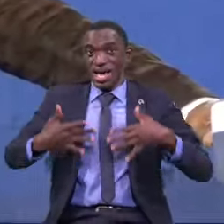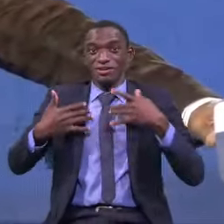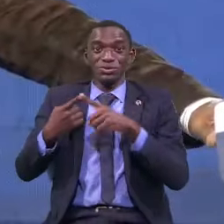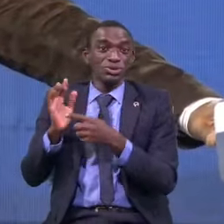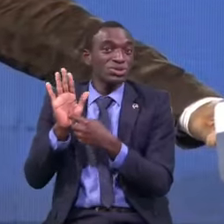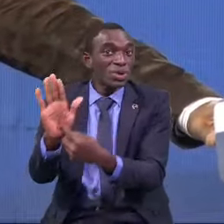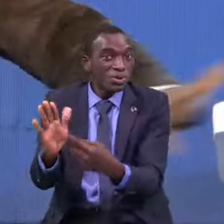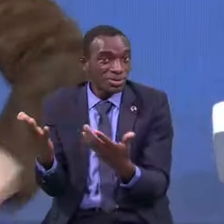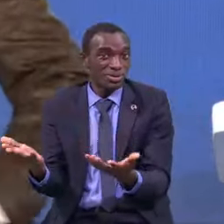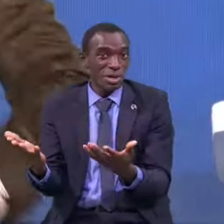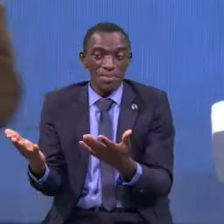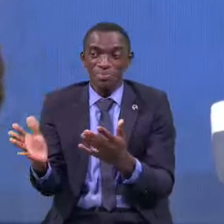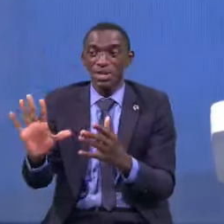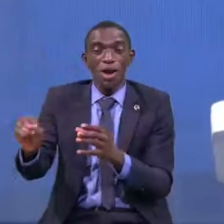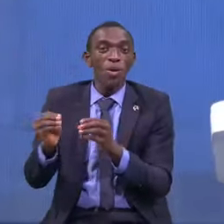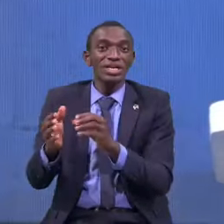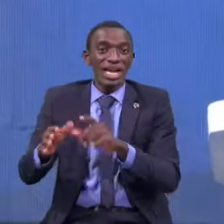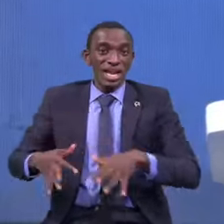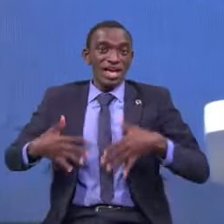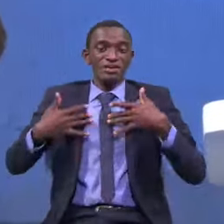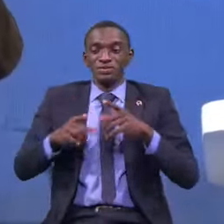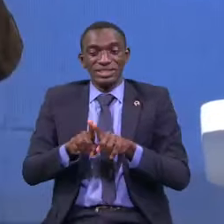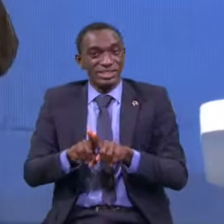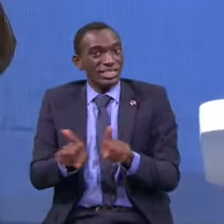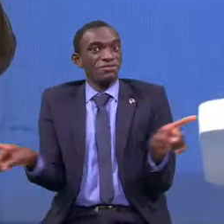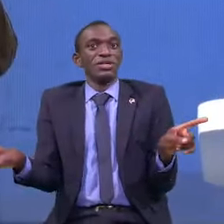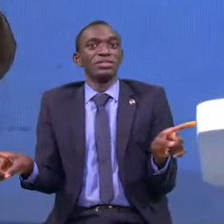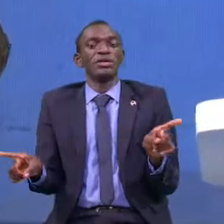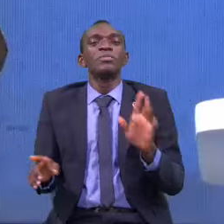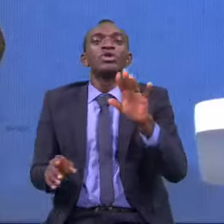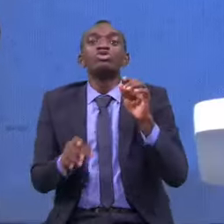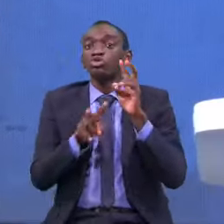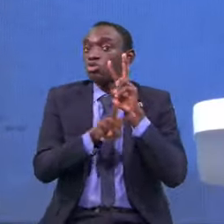demonstrate. Hey, look at other people,